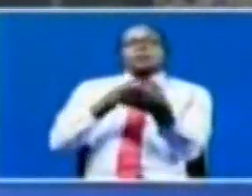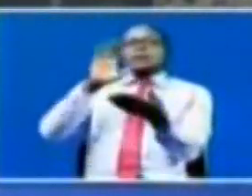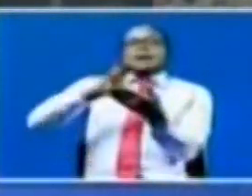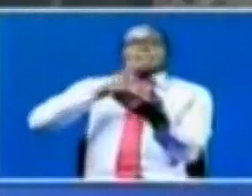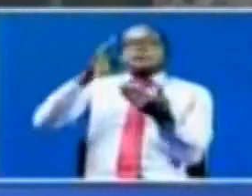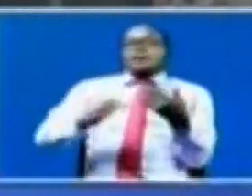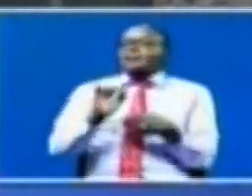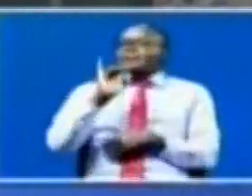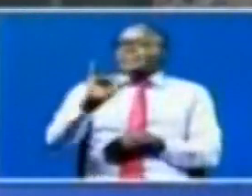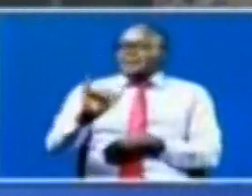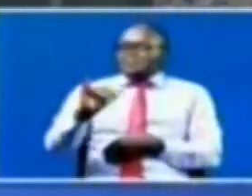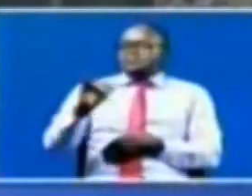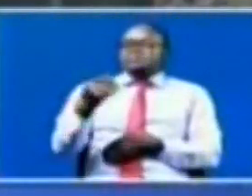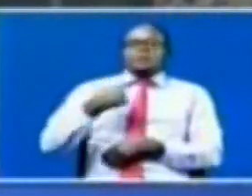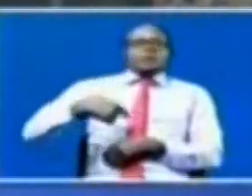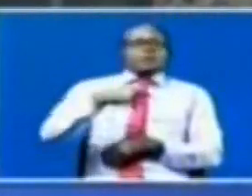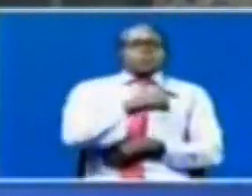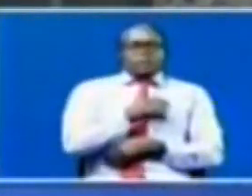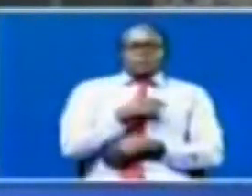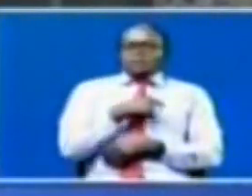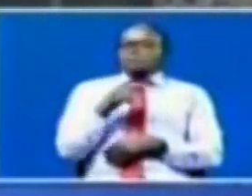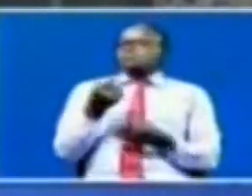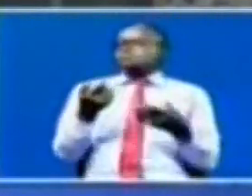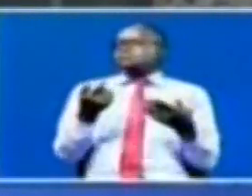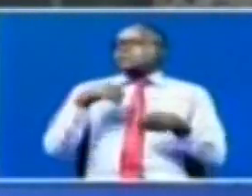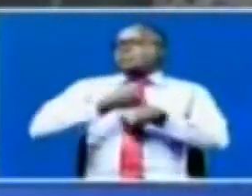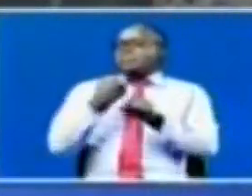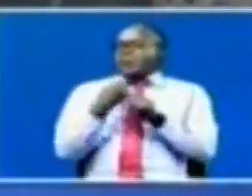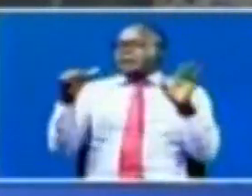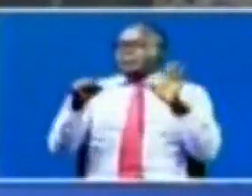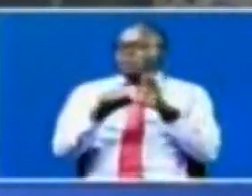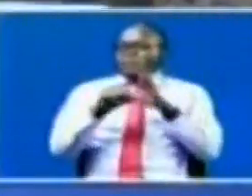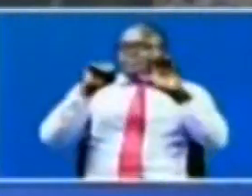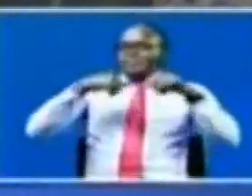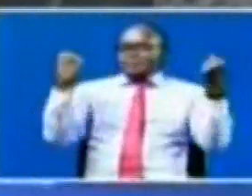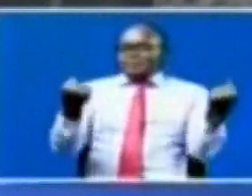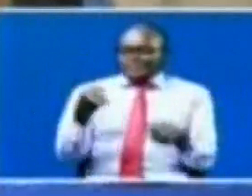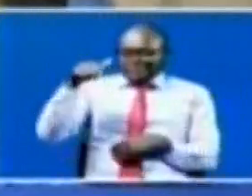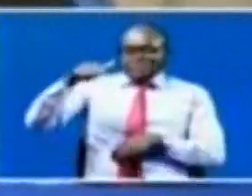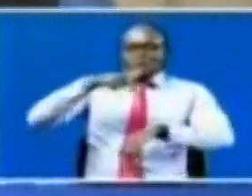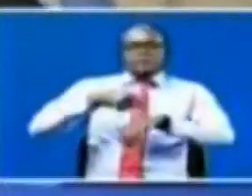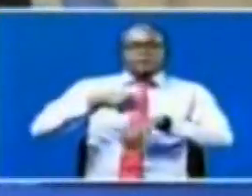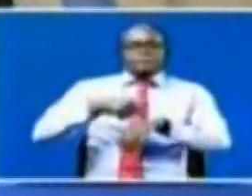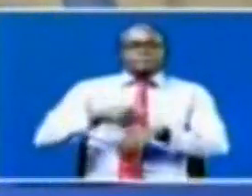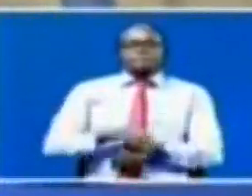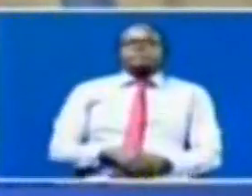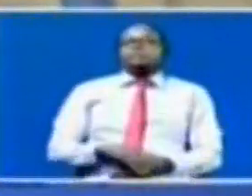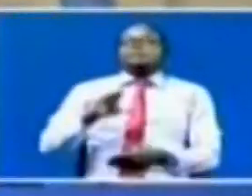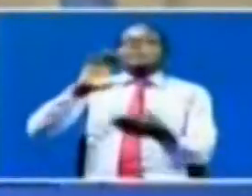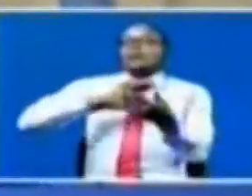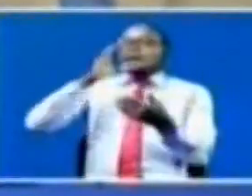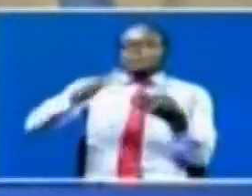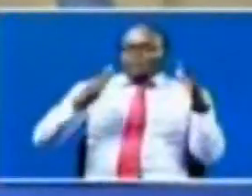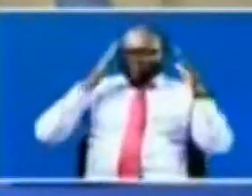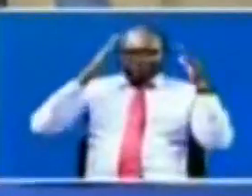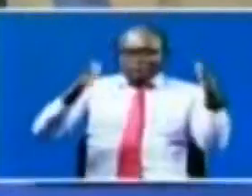suspense that further creates anxiety in society in this century. The curriculum focus at the Ministry